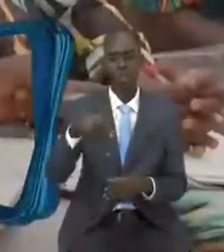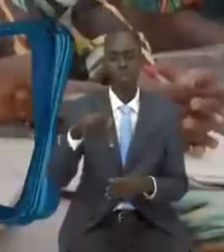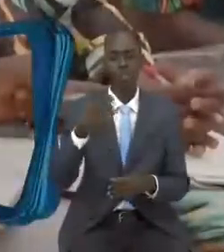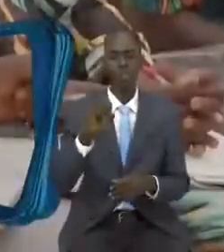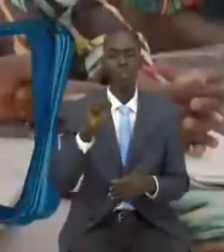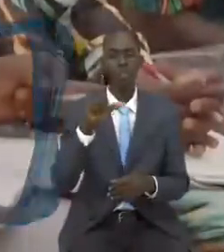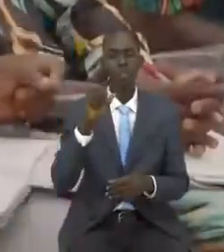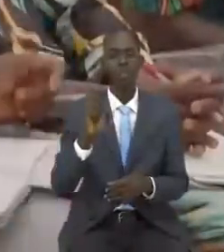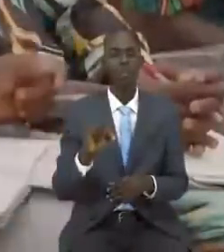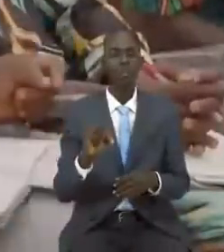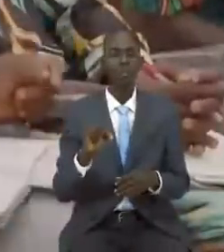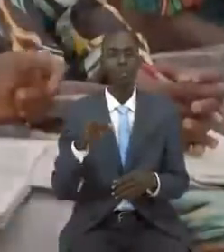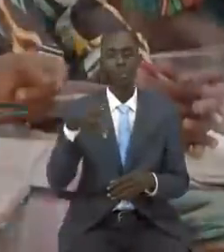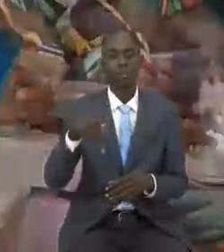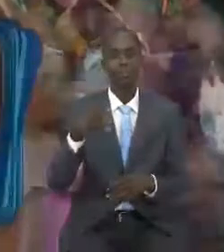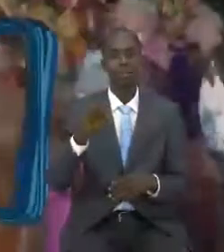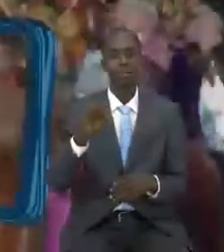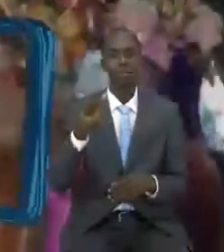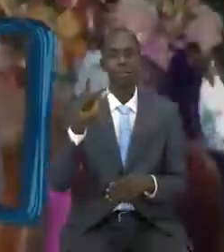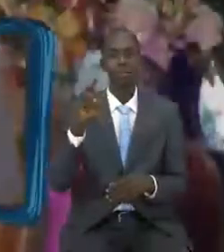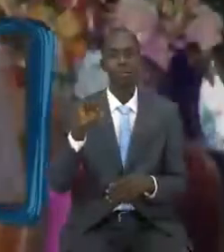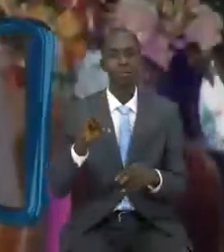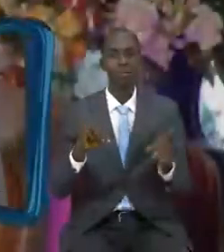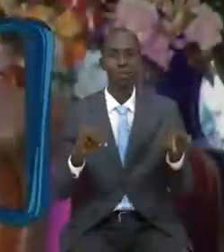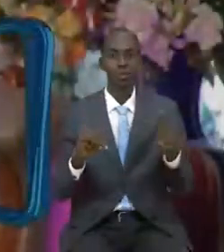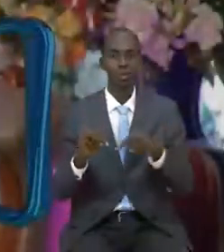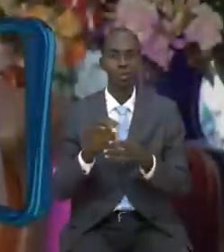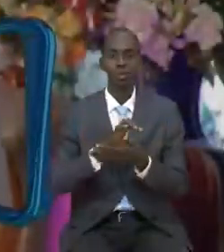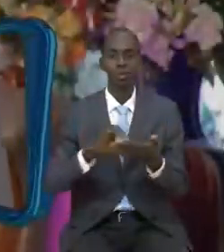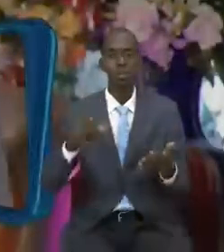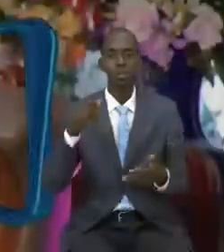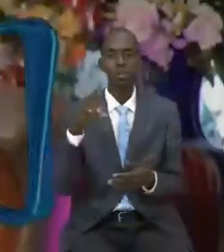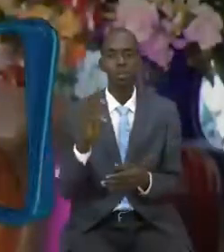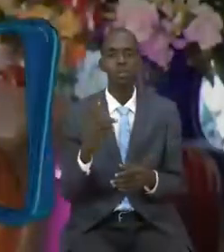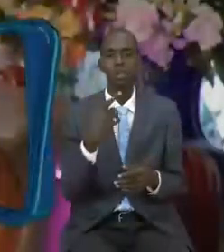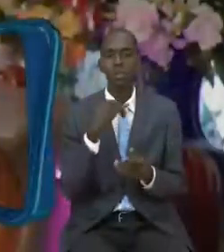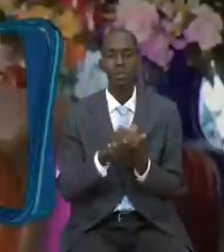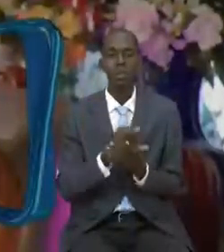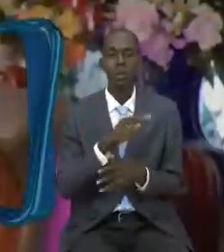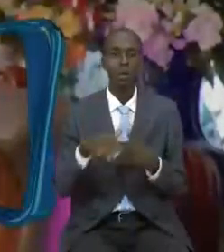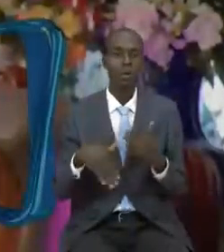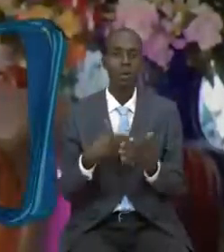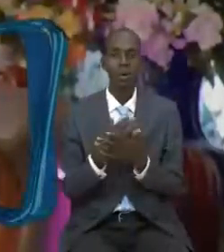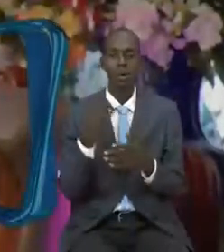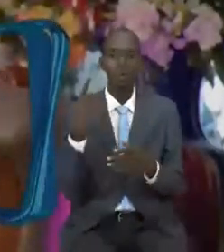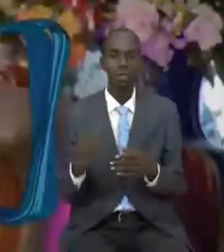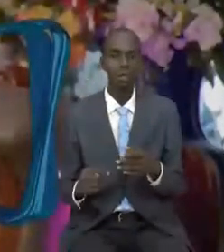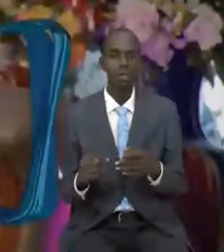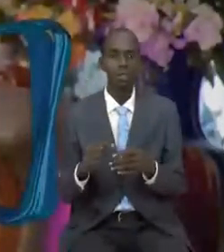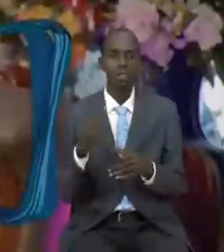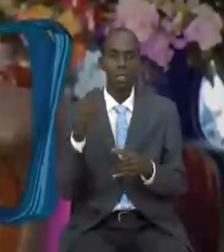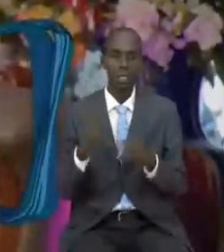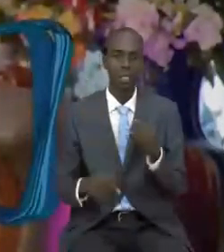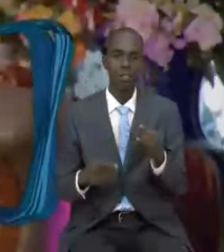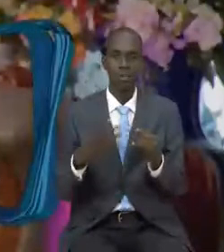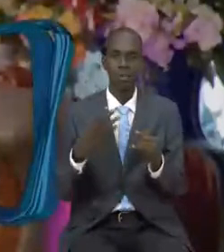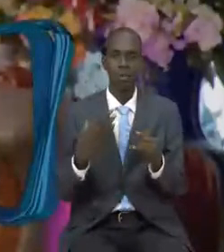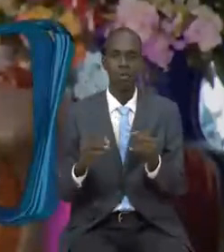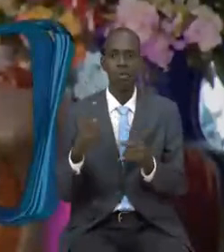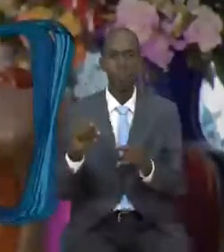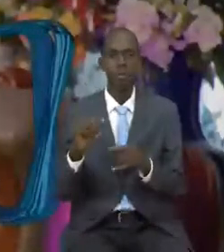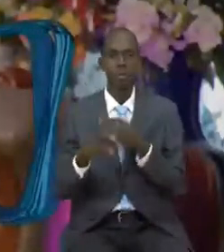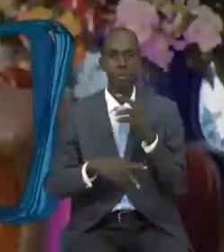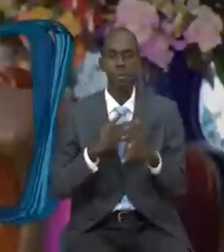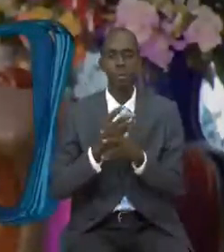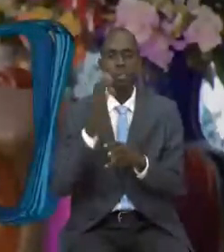verse 27. It says, all the ends of the world shall remember and turn unto